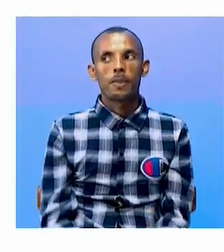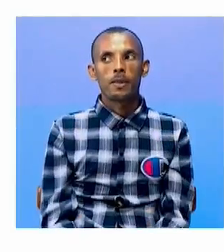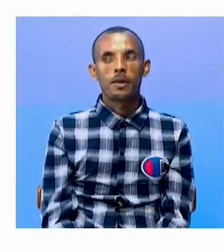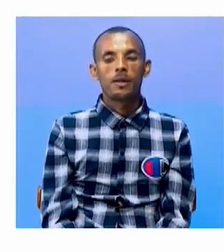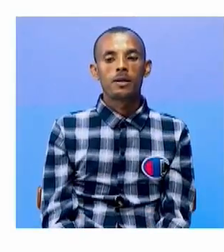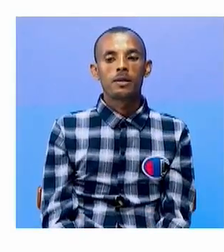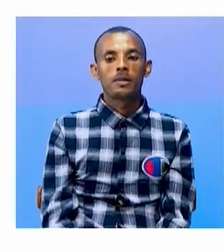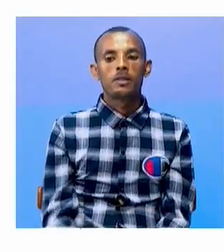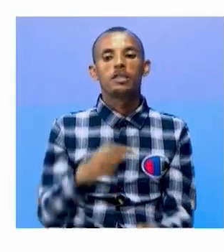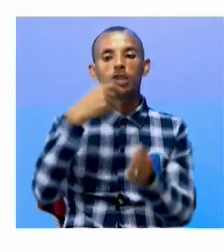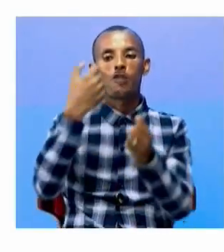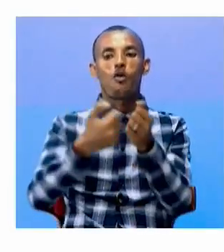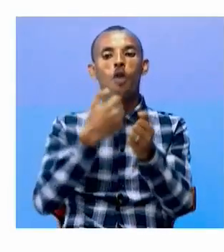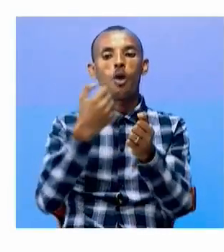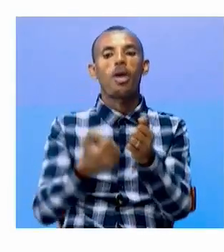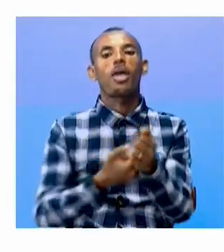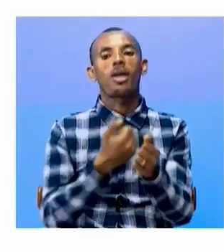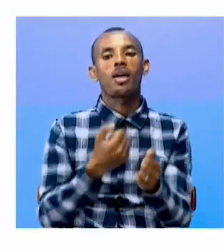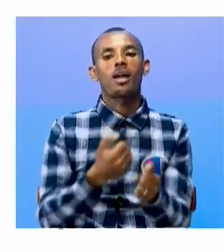the following